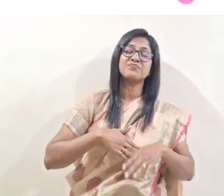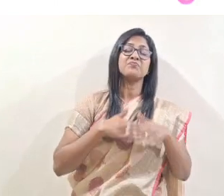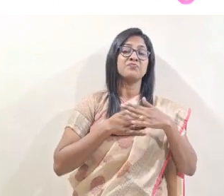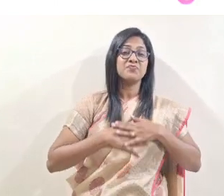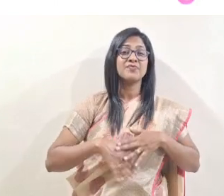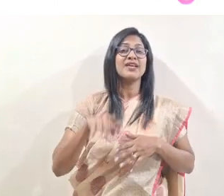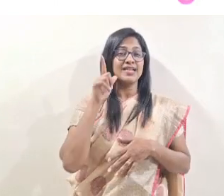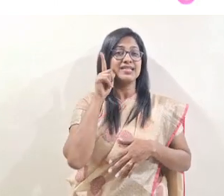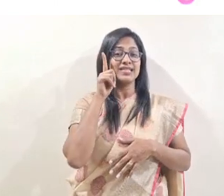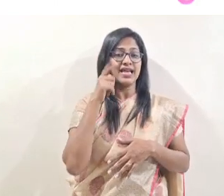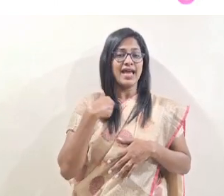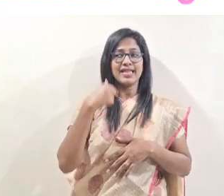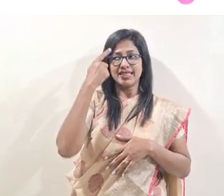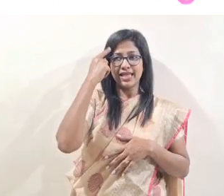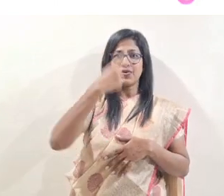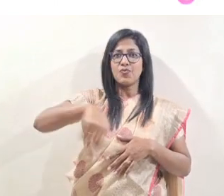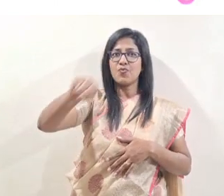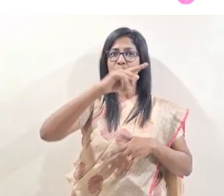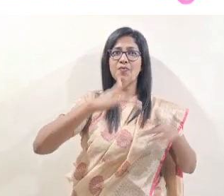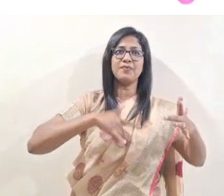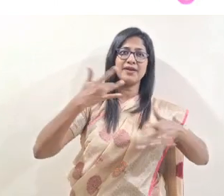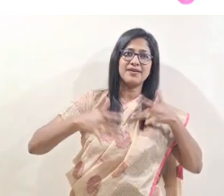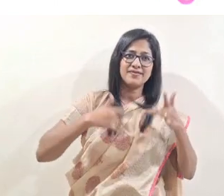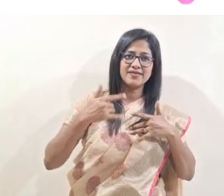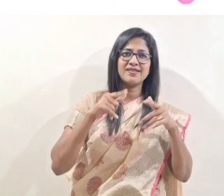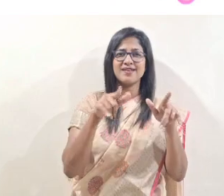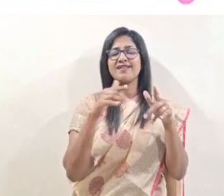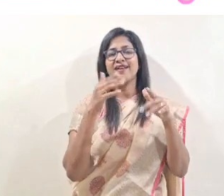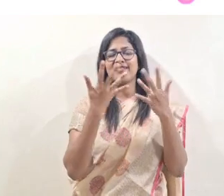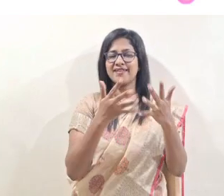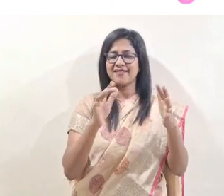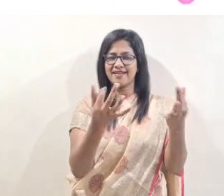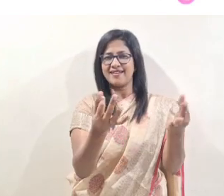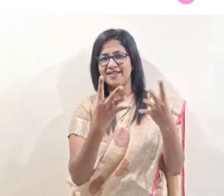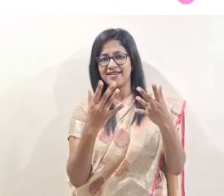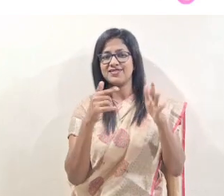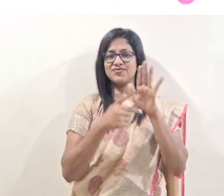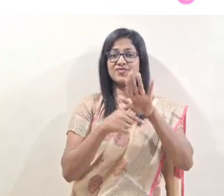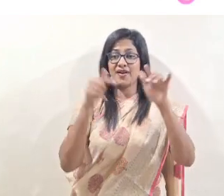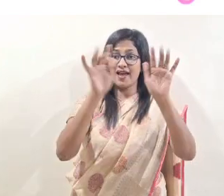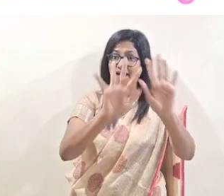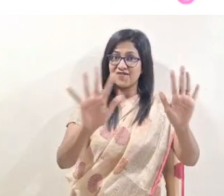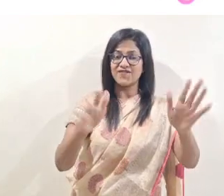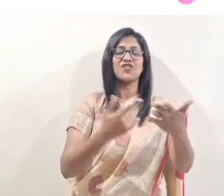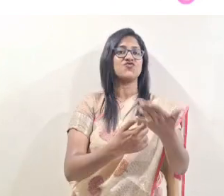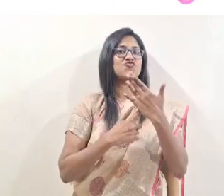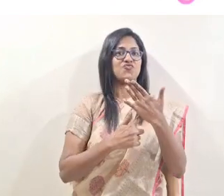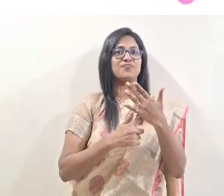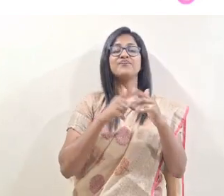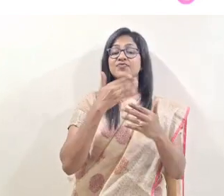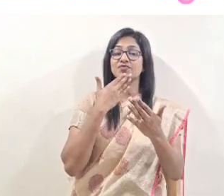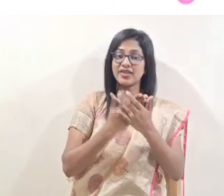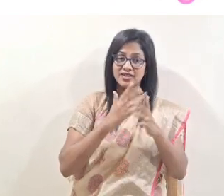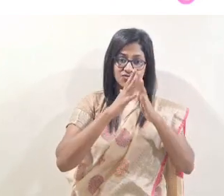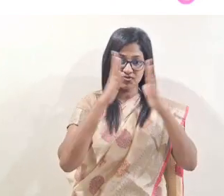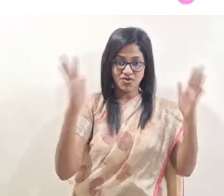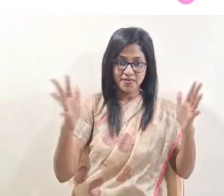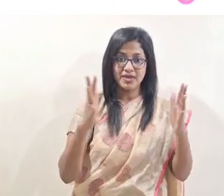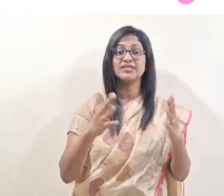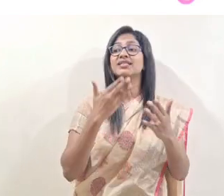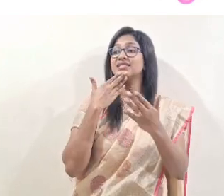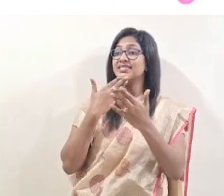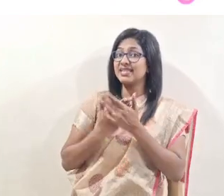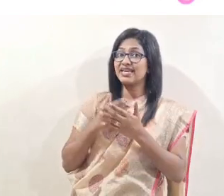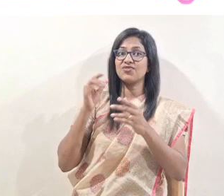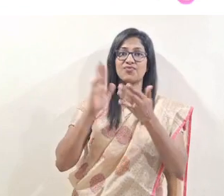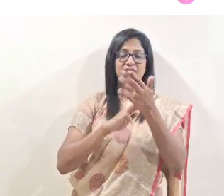guess you are interested in making things resilient, and your presence here shows that. So thank you very much. Thank you also to Mahua